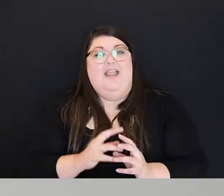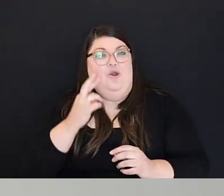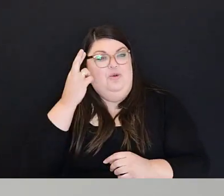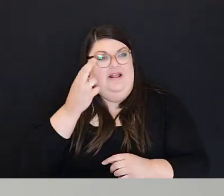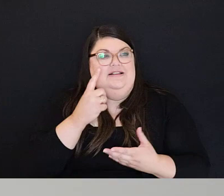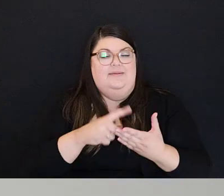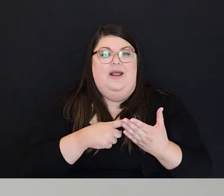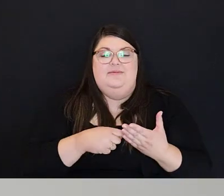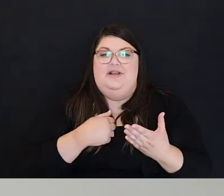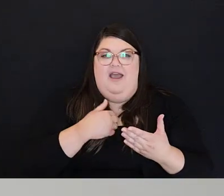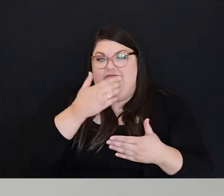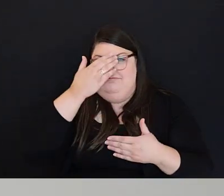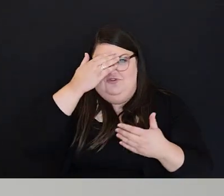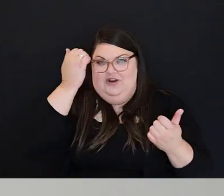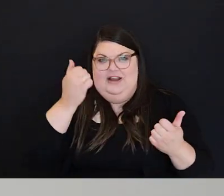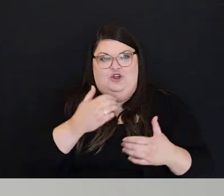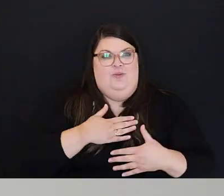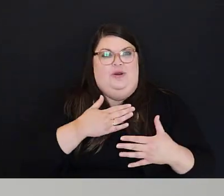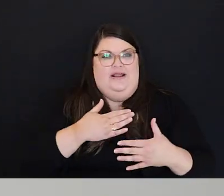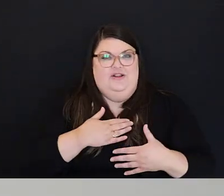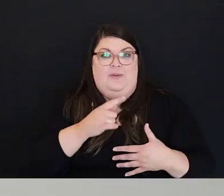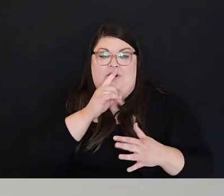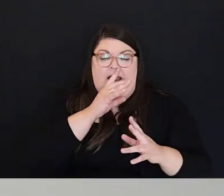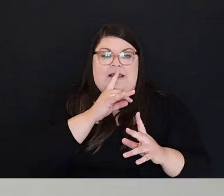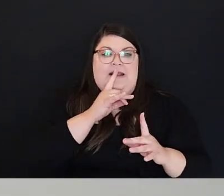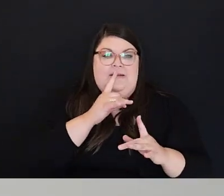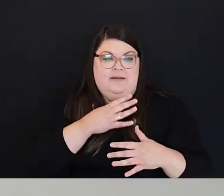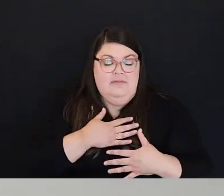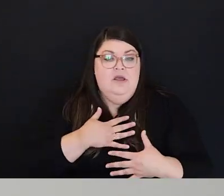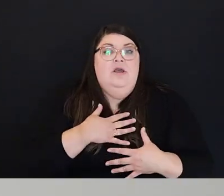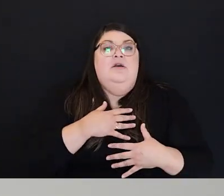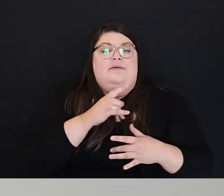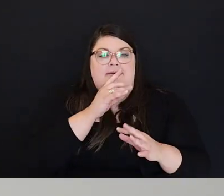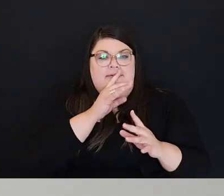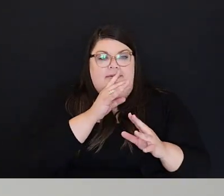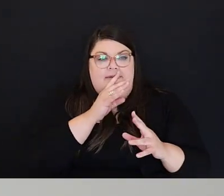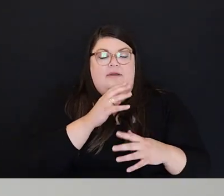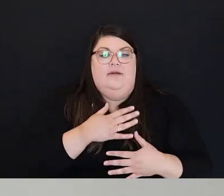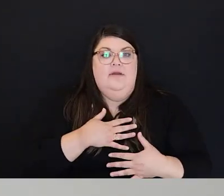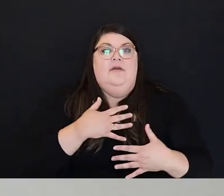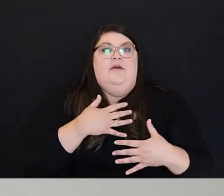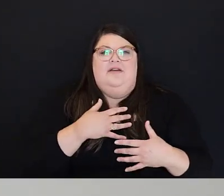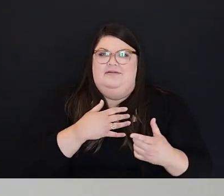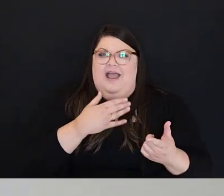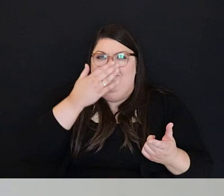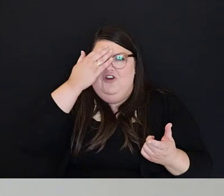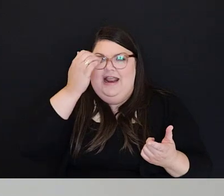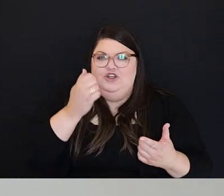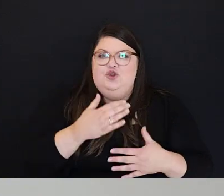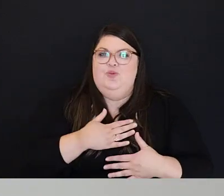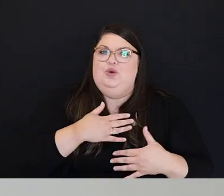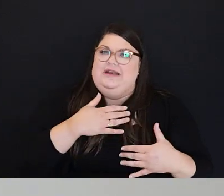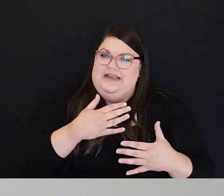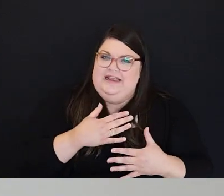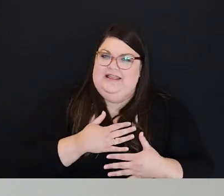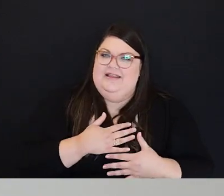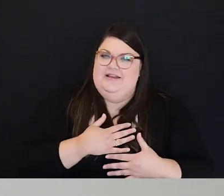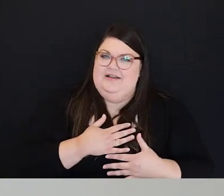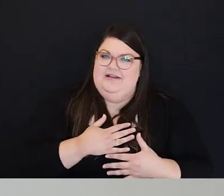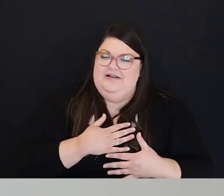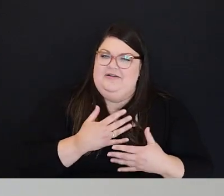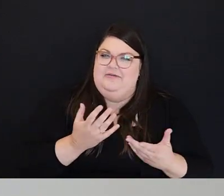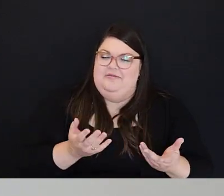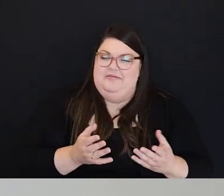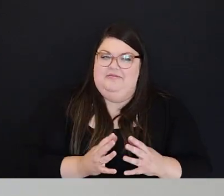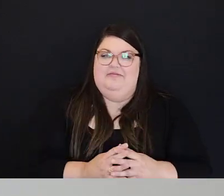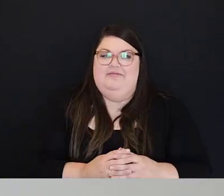breathe. So while I'm talking, I'm like, big gasp, because I've suddenly forgotten to breathe. And,